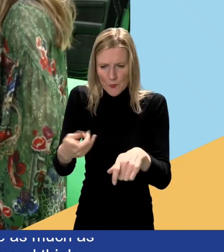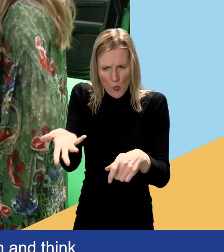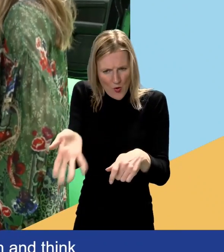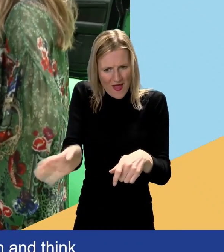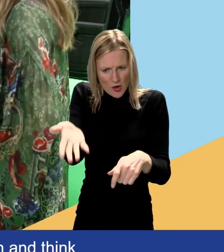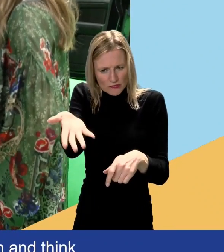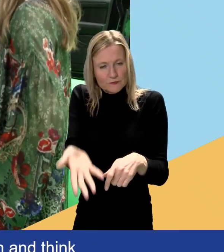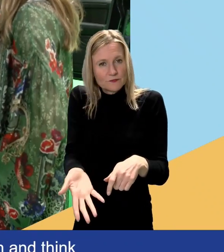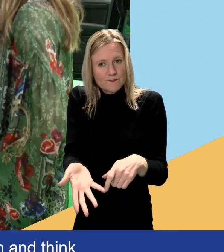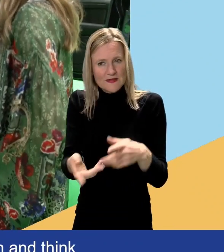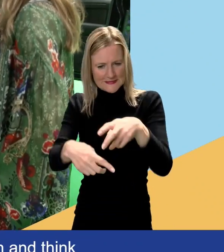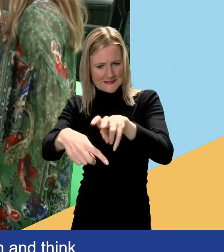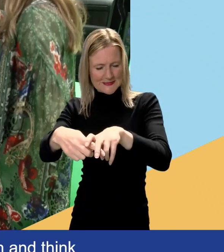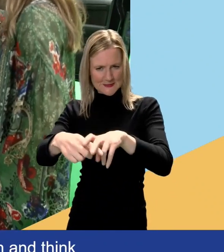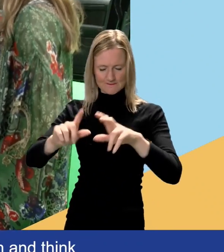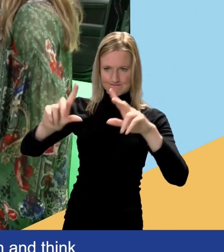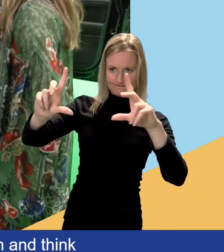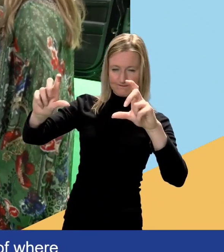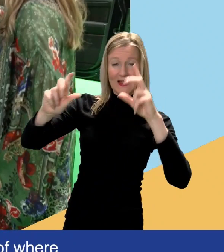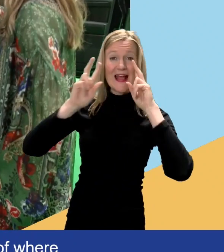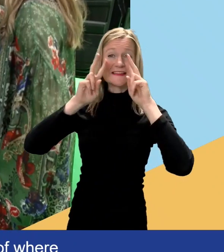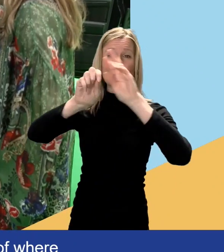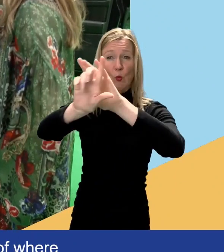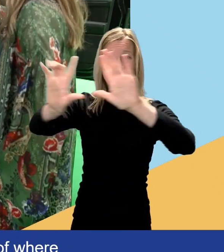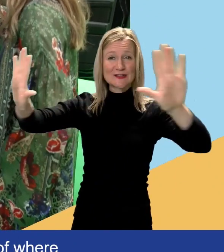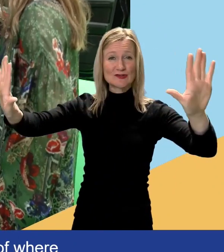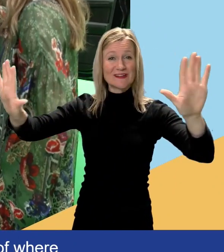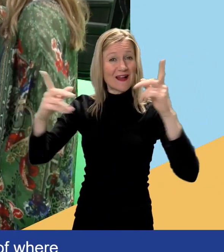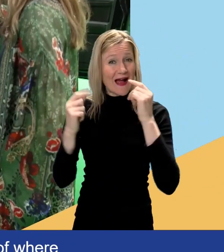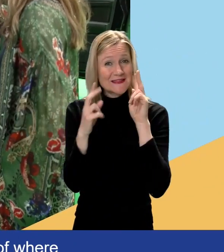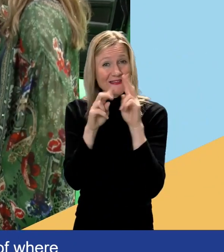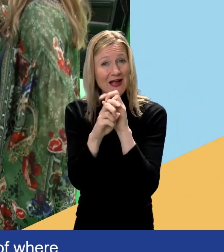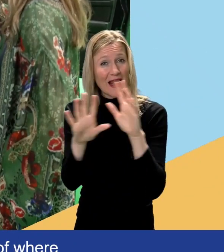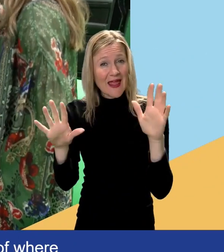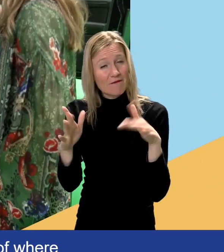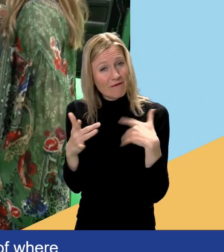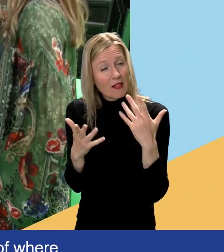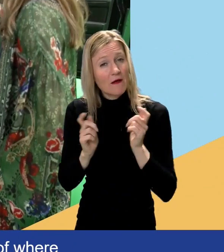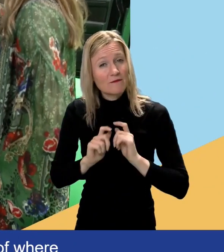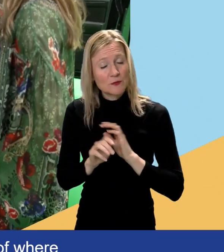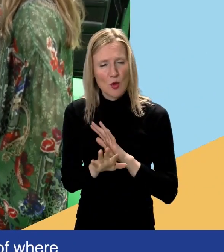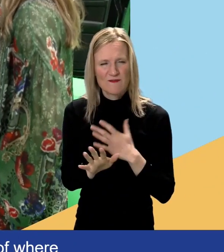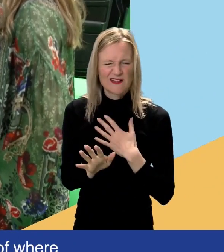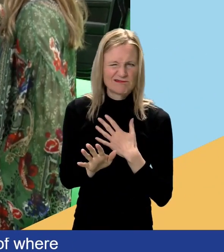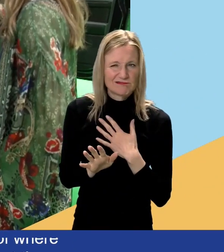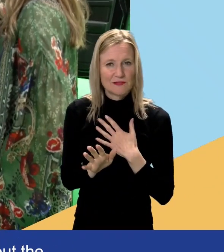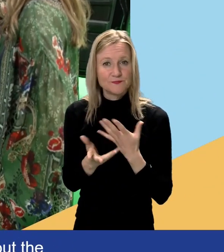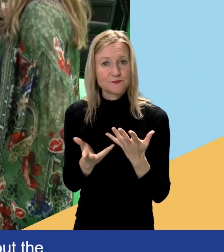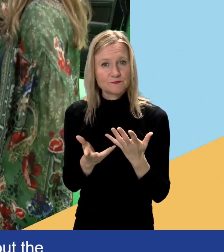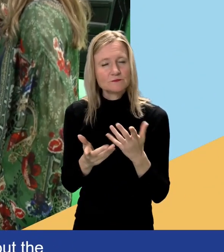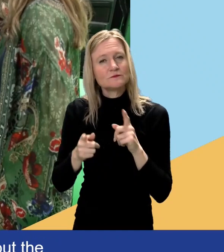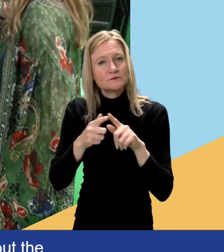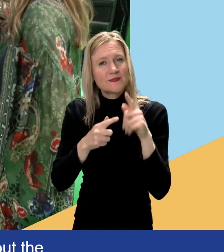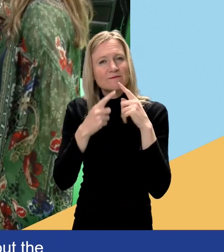Ask them to take a picture where they're sat. Can they see out the windscreen clearly? Do they feel comfortable in there? Just try and get as much information as you can together. And